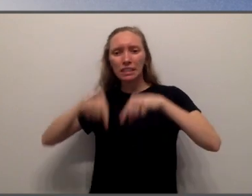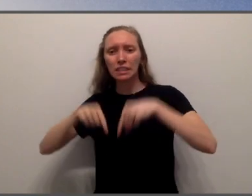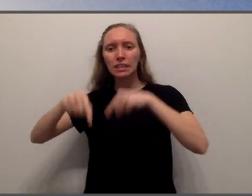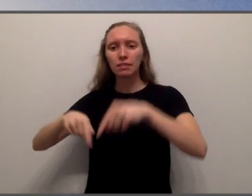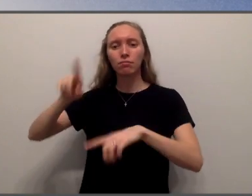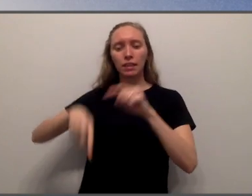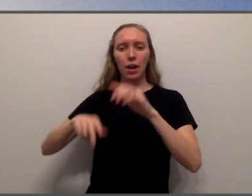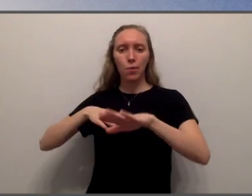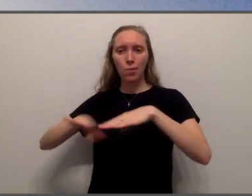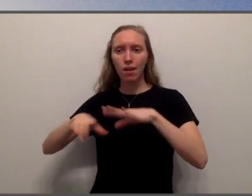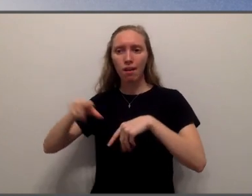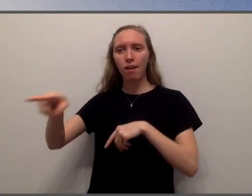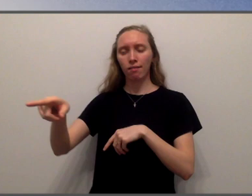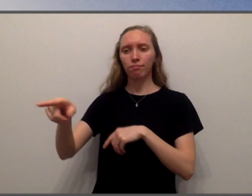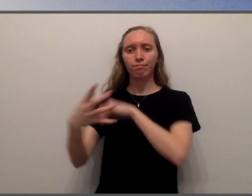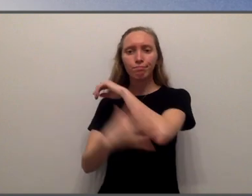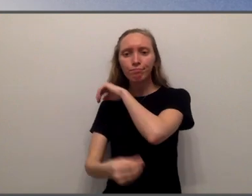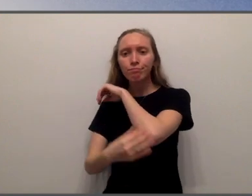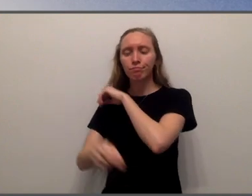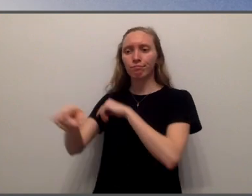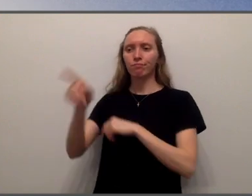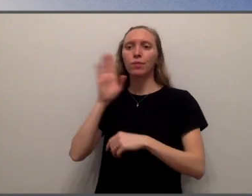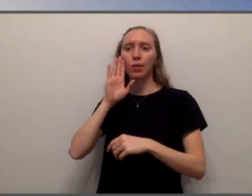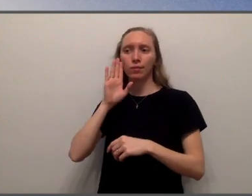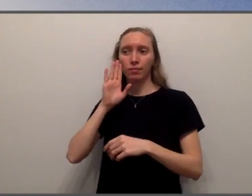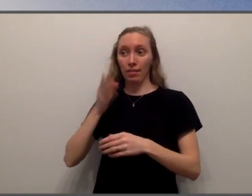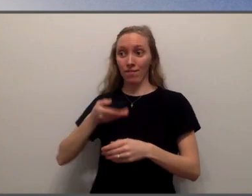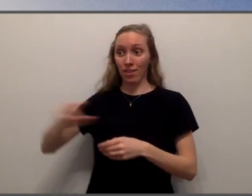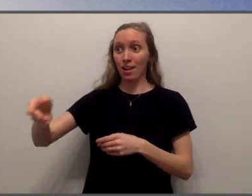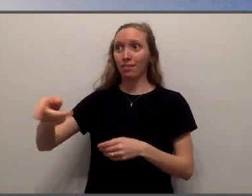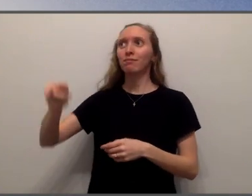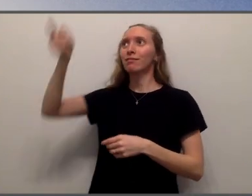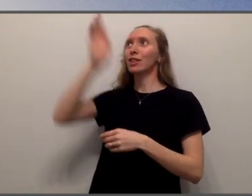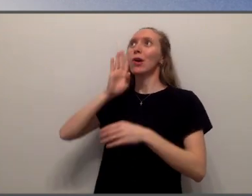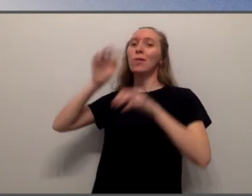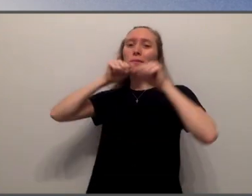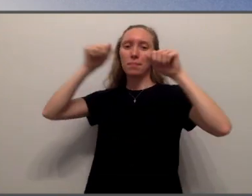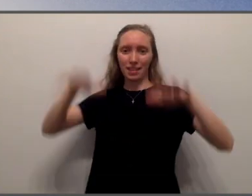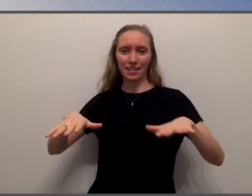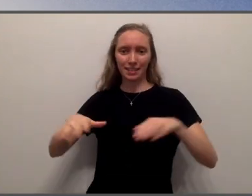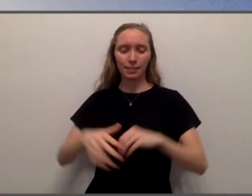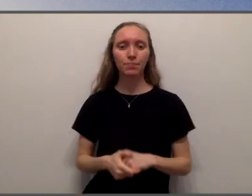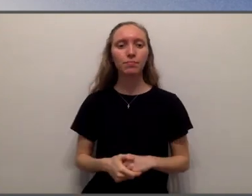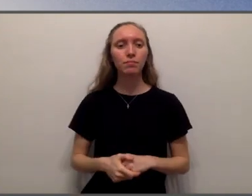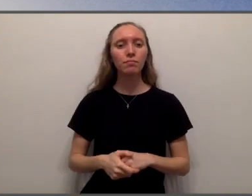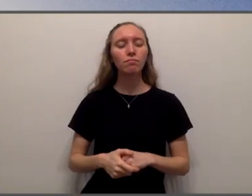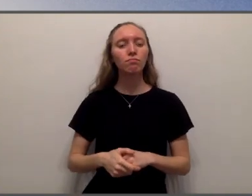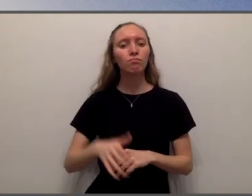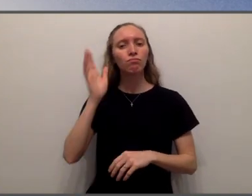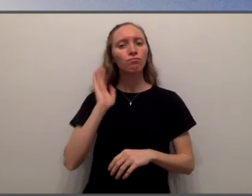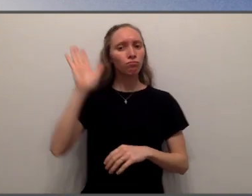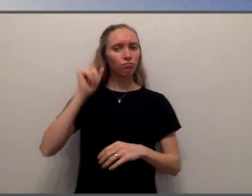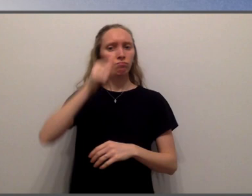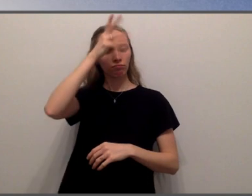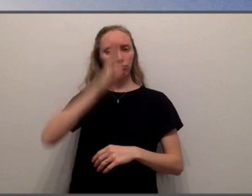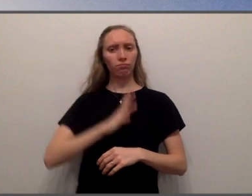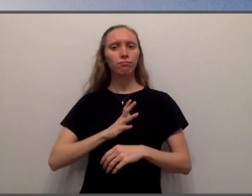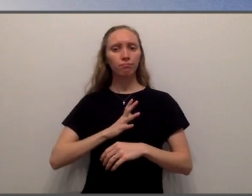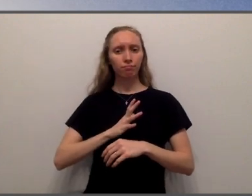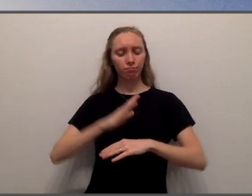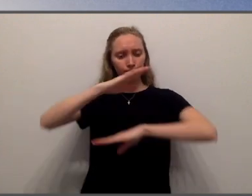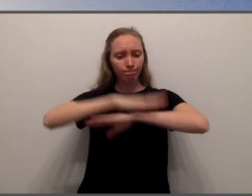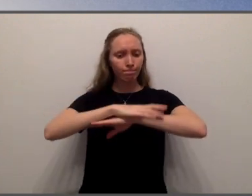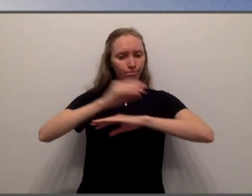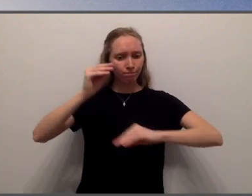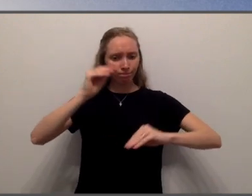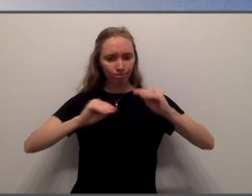A certain man was preparing a great banquet and invited many guests. At the time of the banquet, he sent his servant to tell those